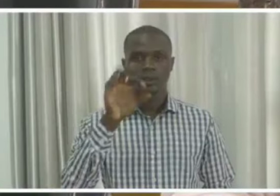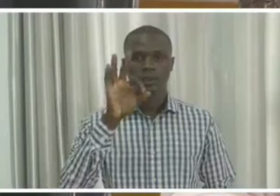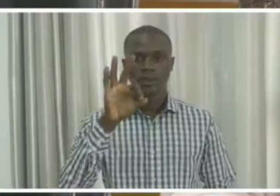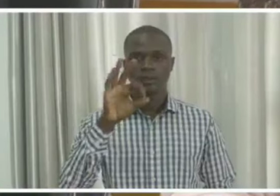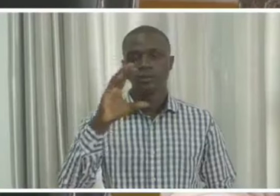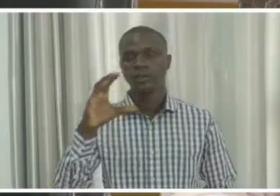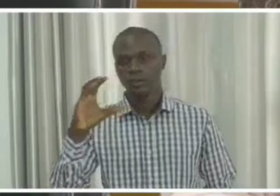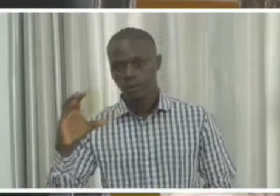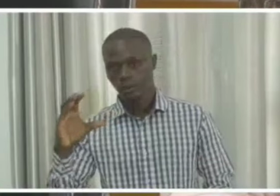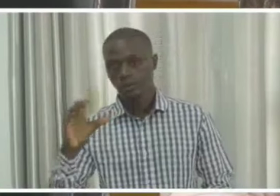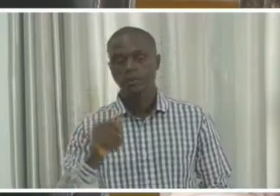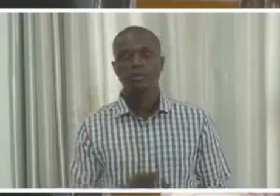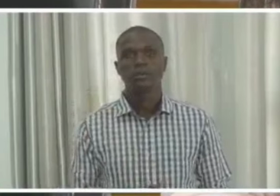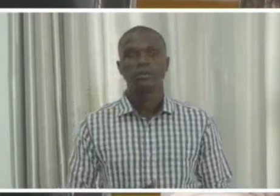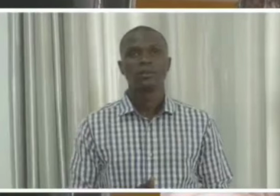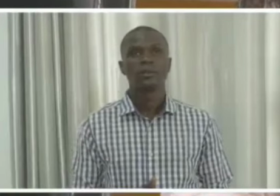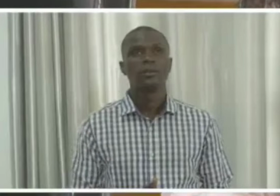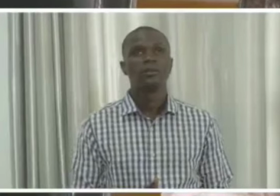Now,